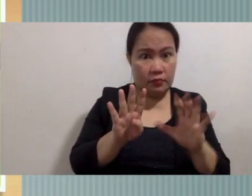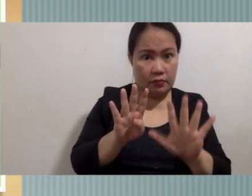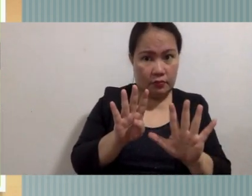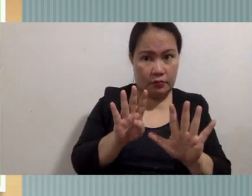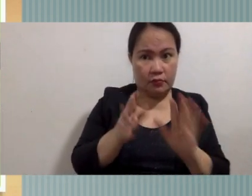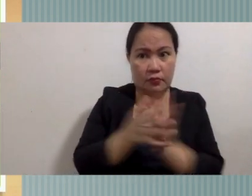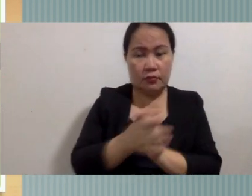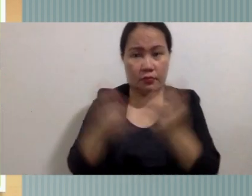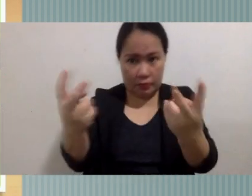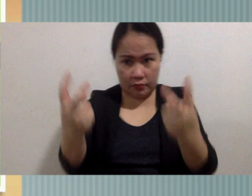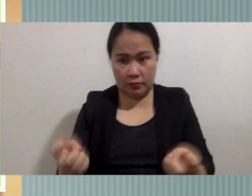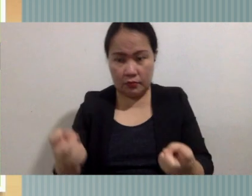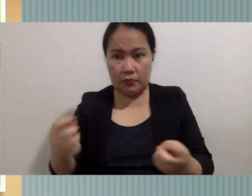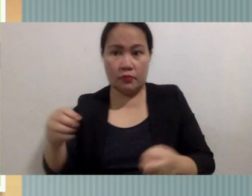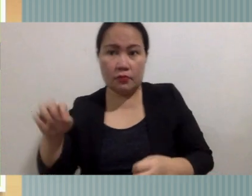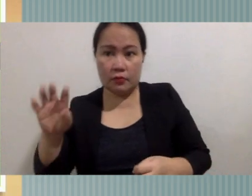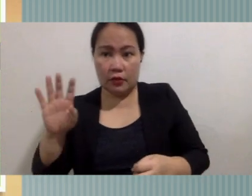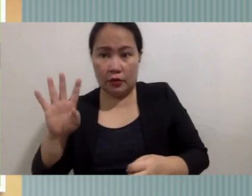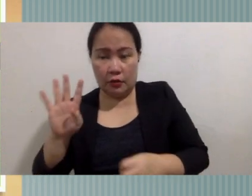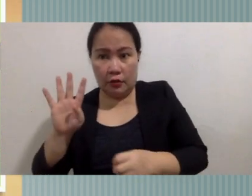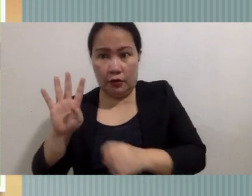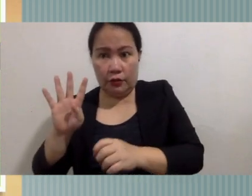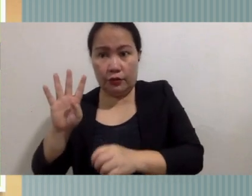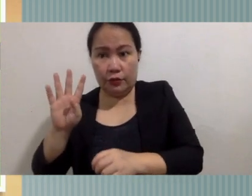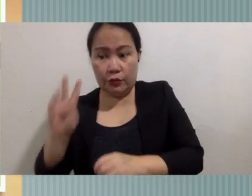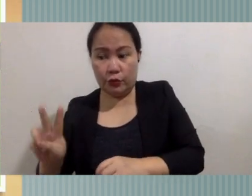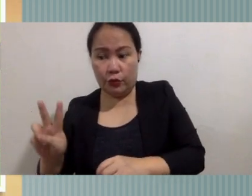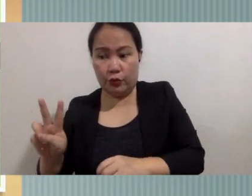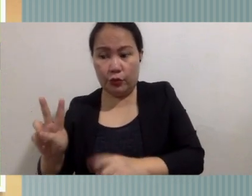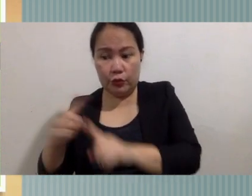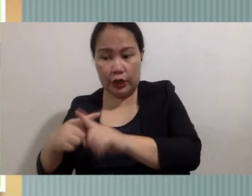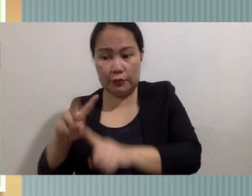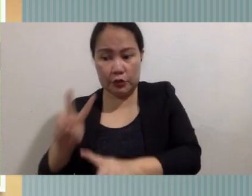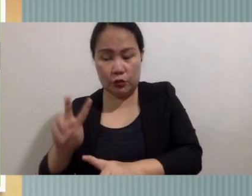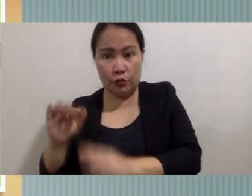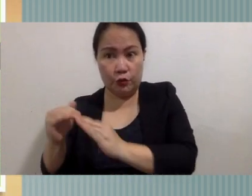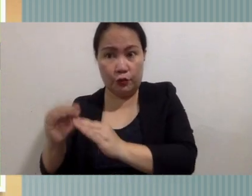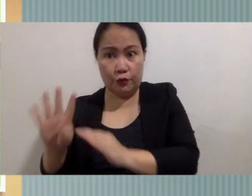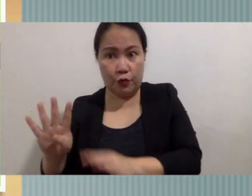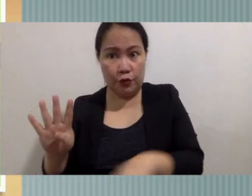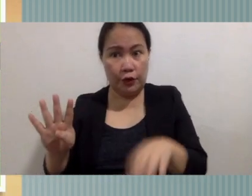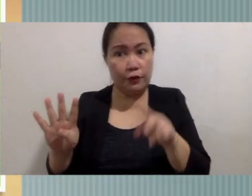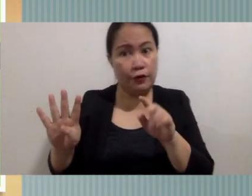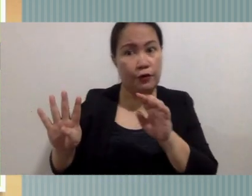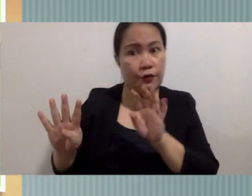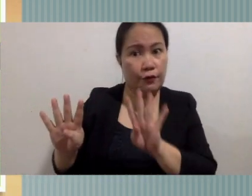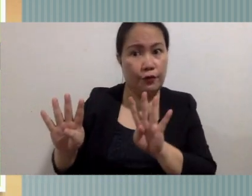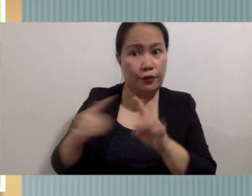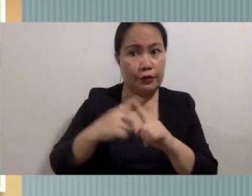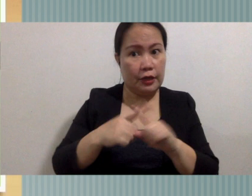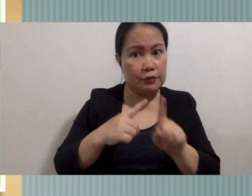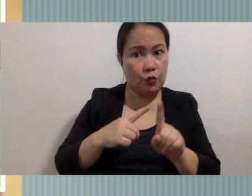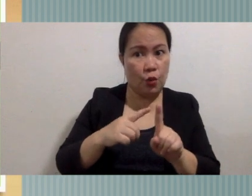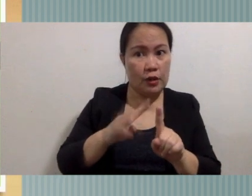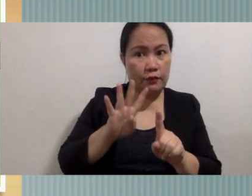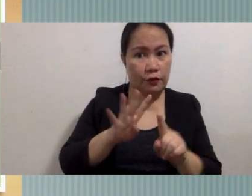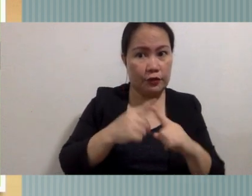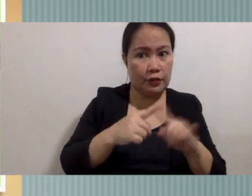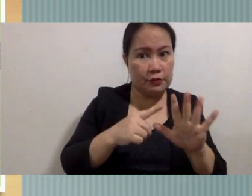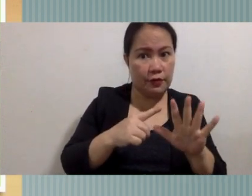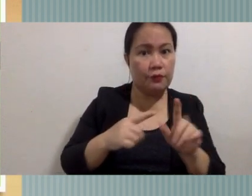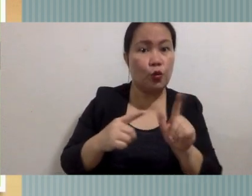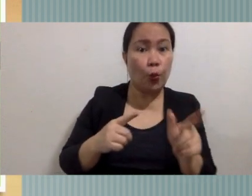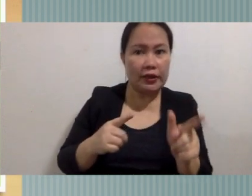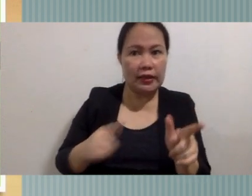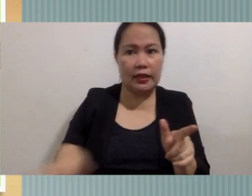is 1, c is 5. Okay, let us simplify. So, 2 squared is 4, 4 times 1, that is 4